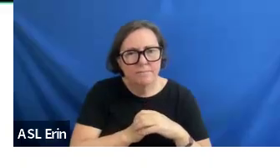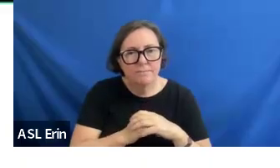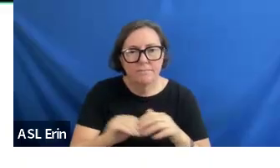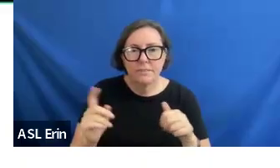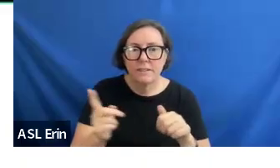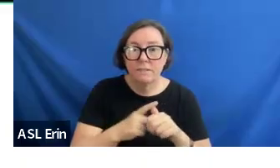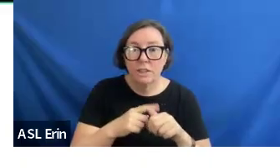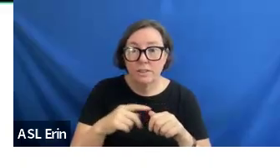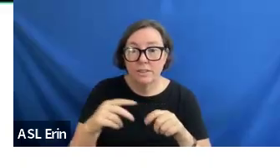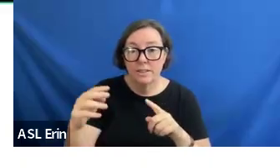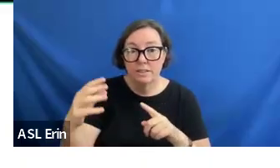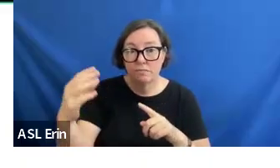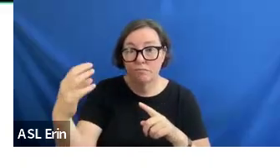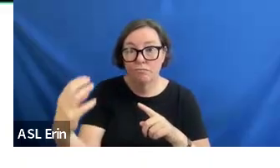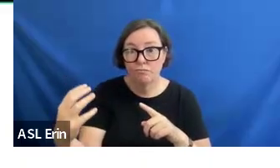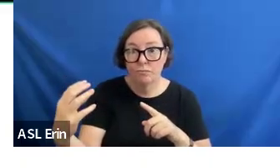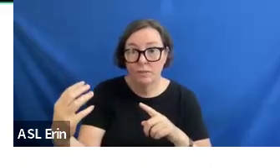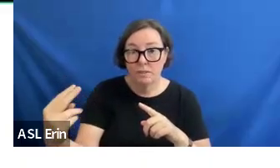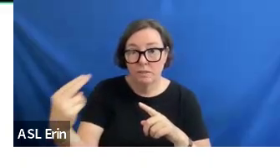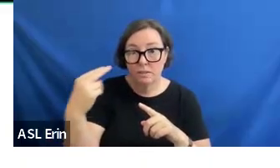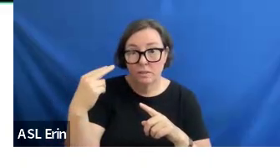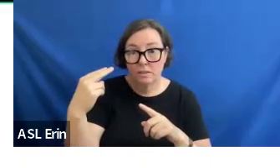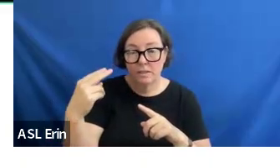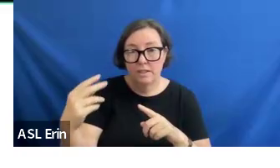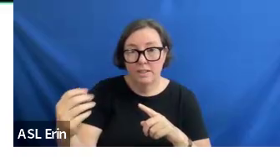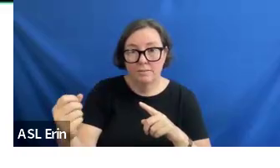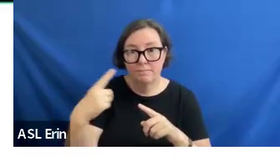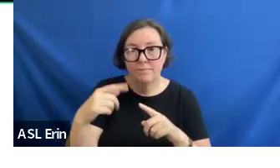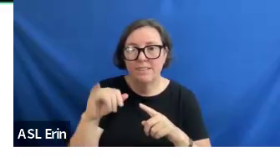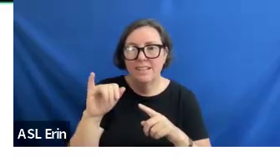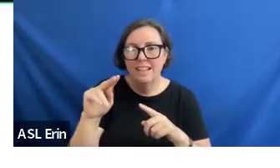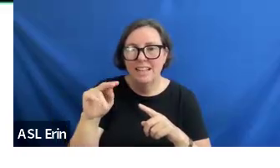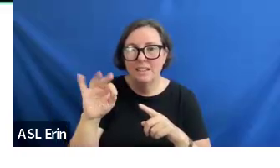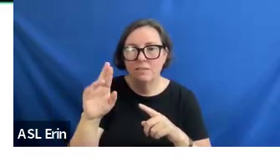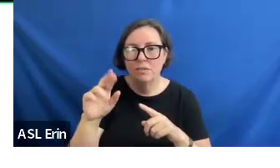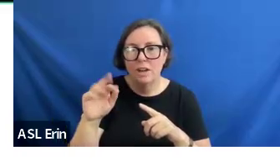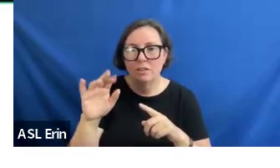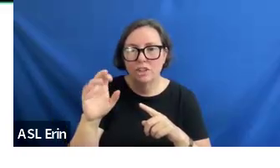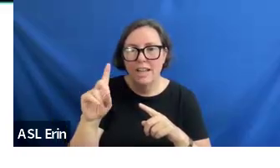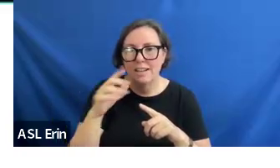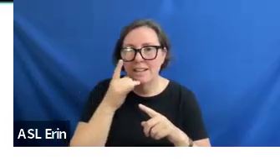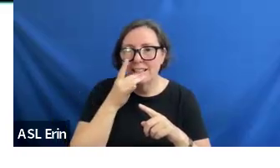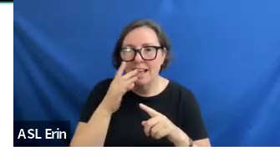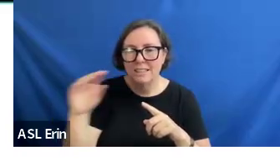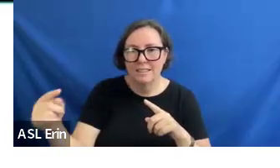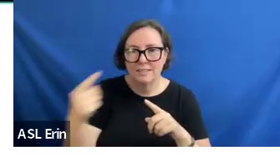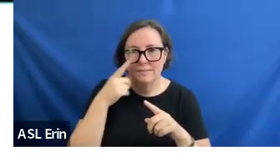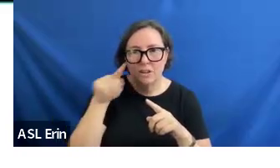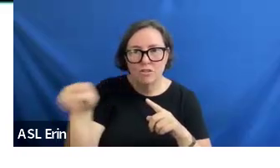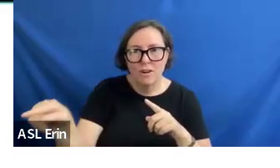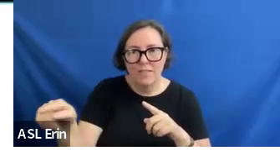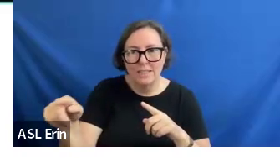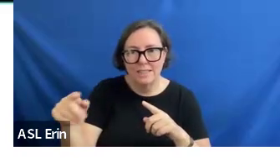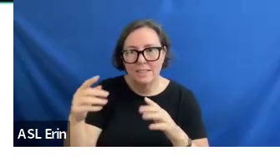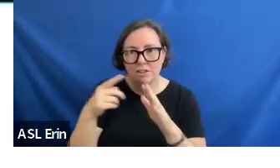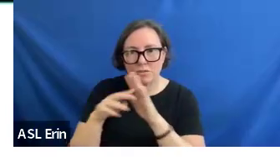First, the eye tracker at the base of the computer sends out near-infrared light, which is reflected in your eyes. Those reflections